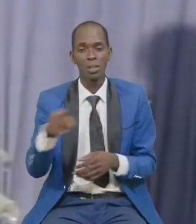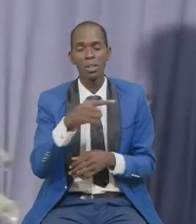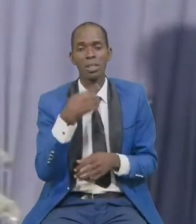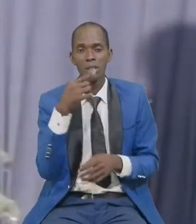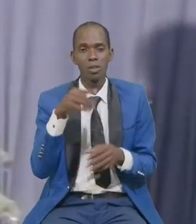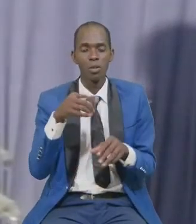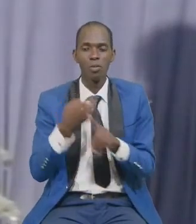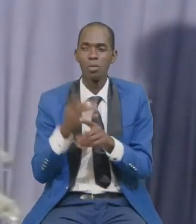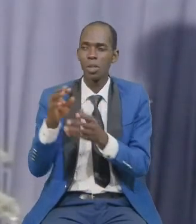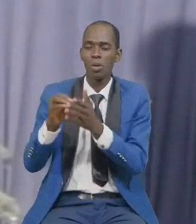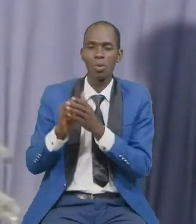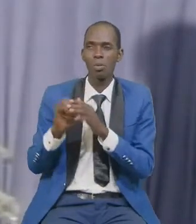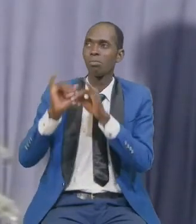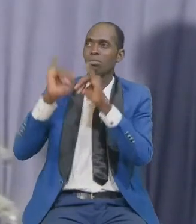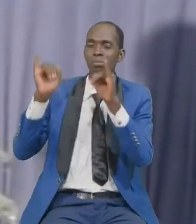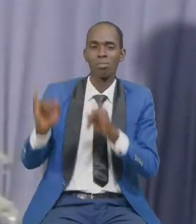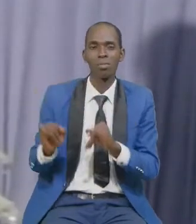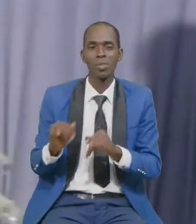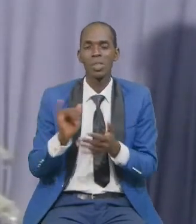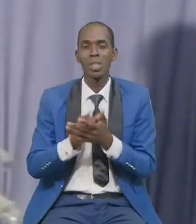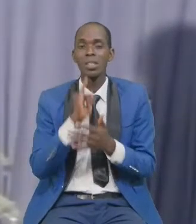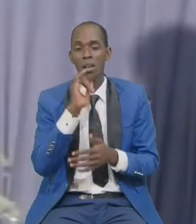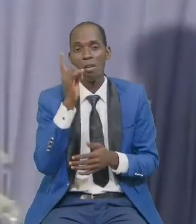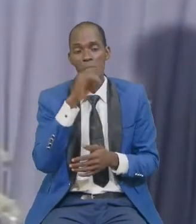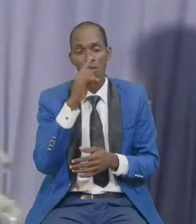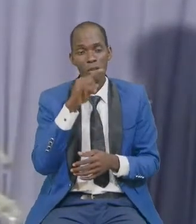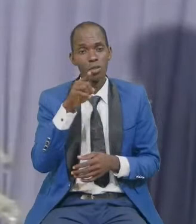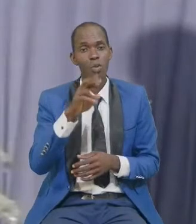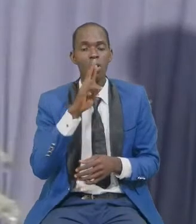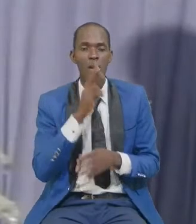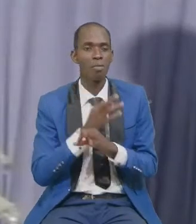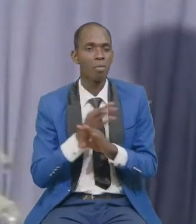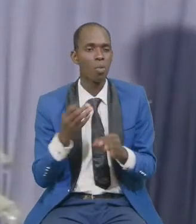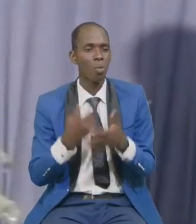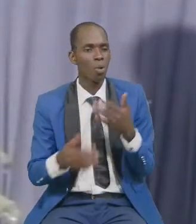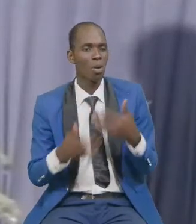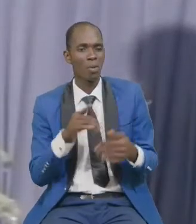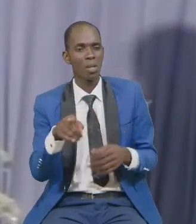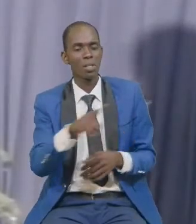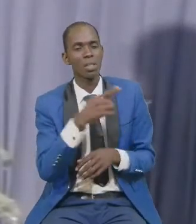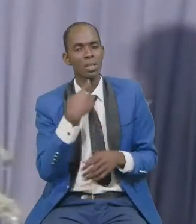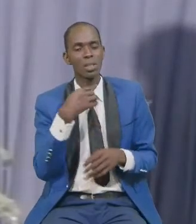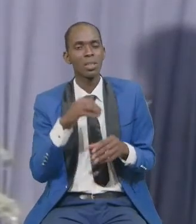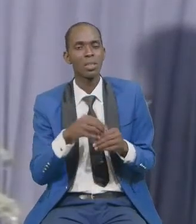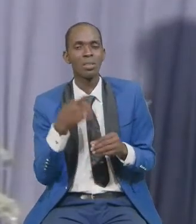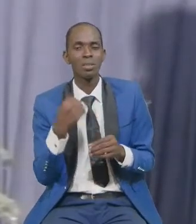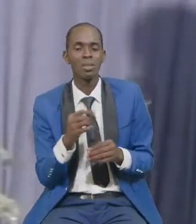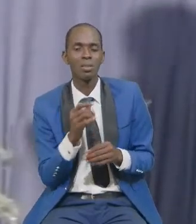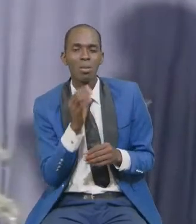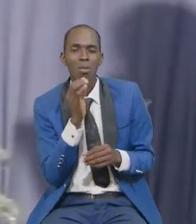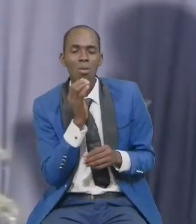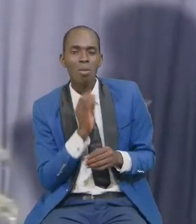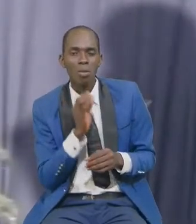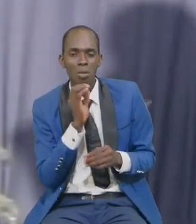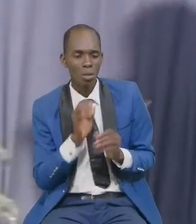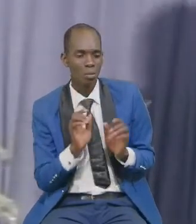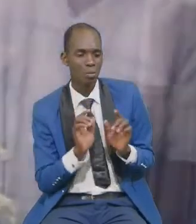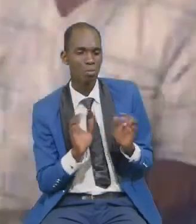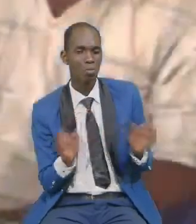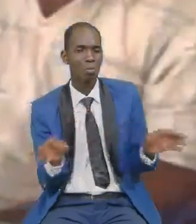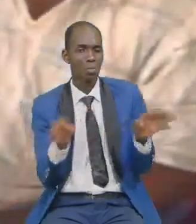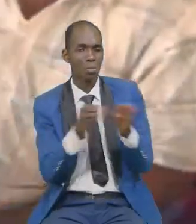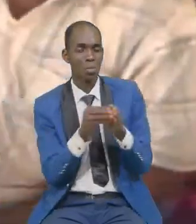shrine, that's small, you are free. Anything they said in the occultic assembly, thank God, you are free.